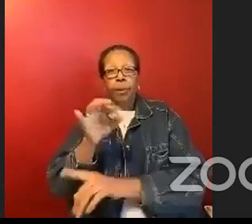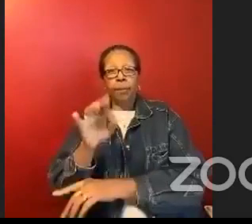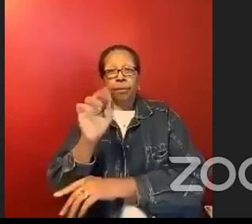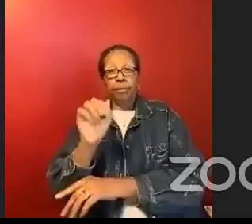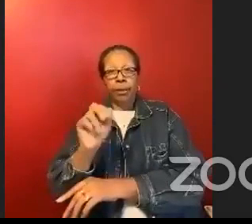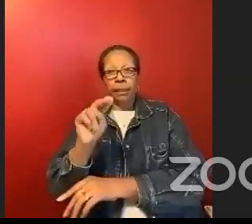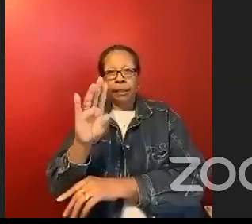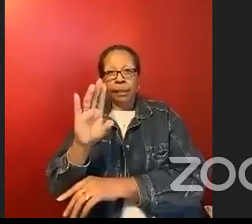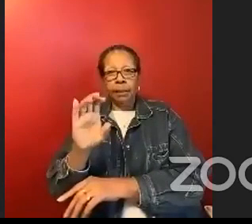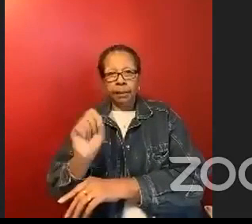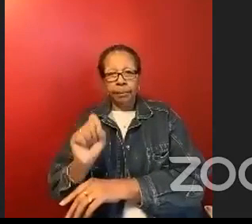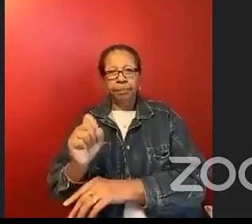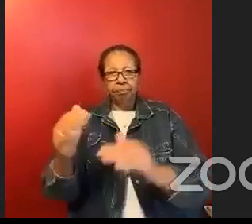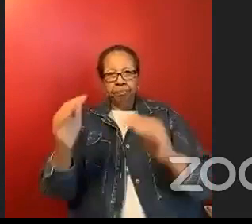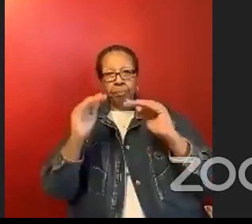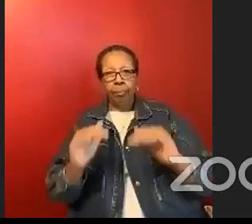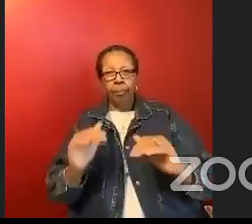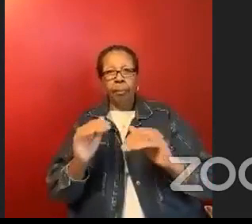And